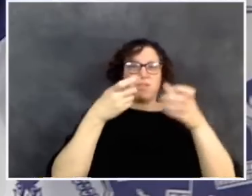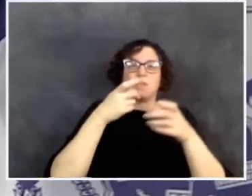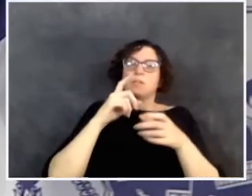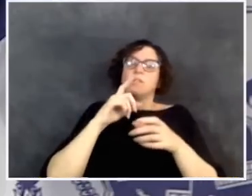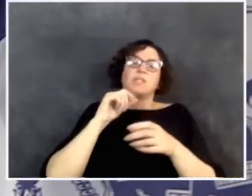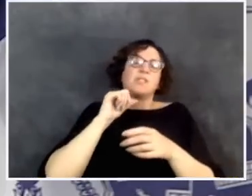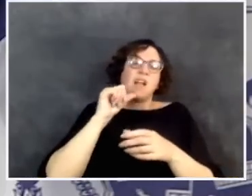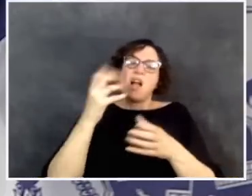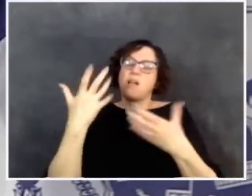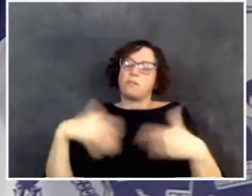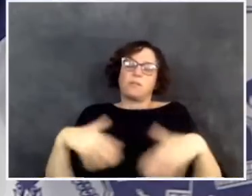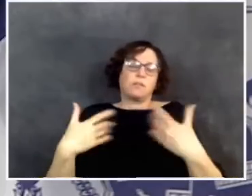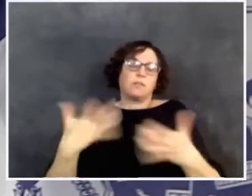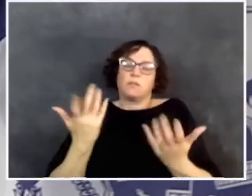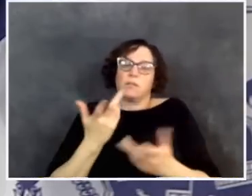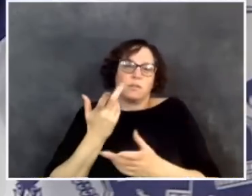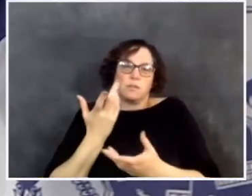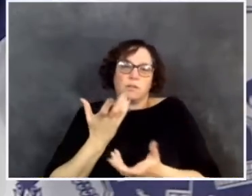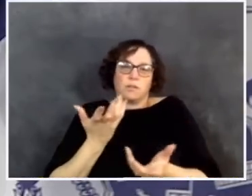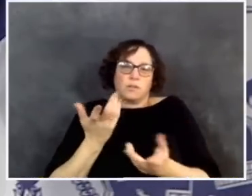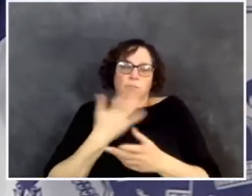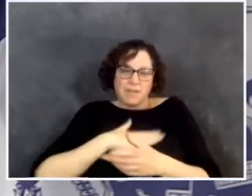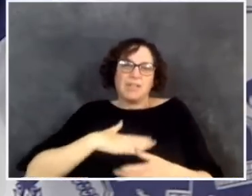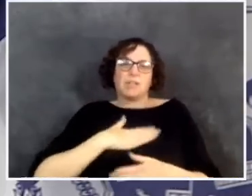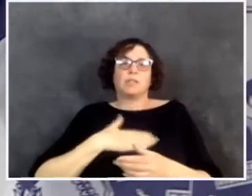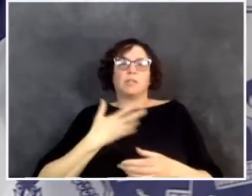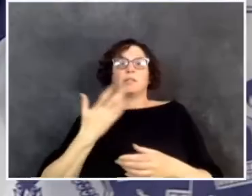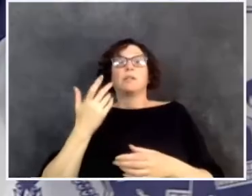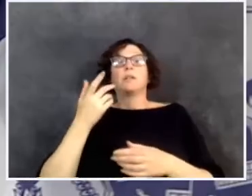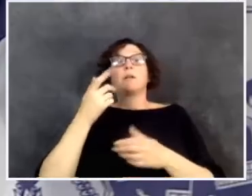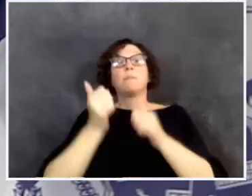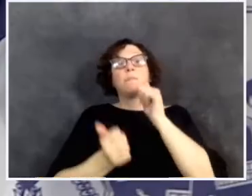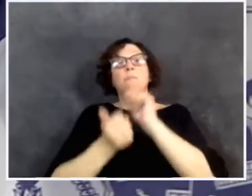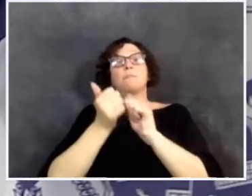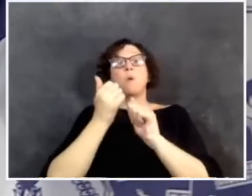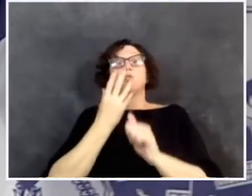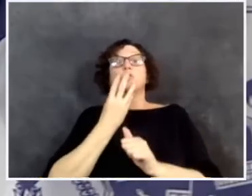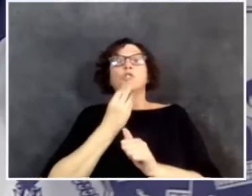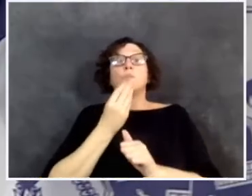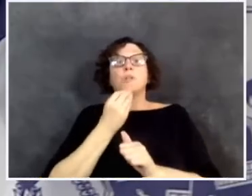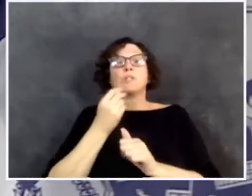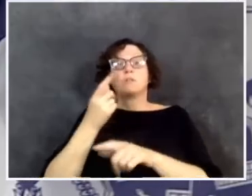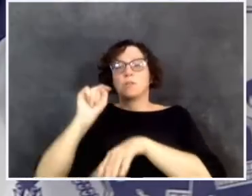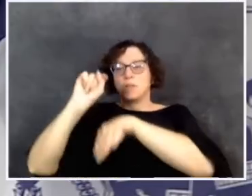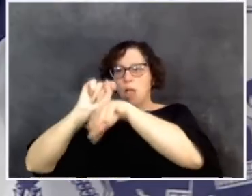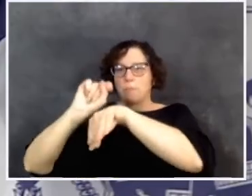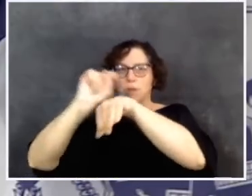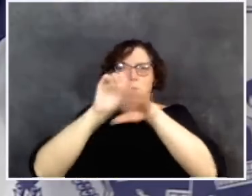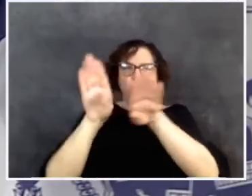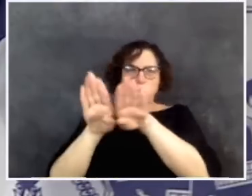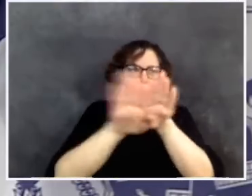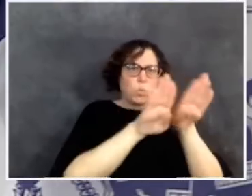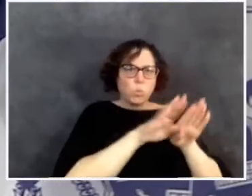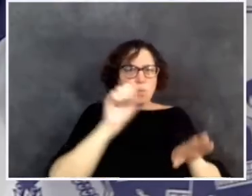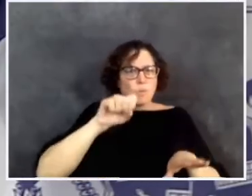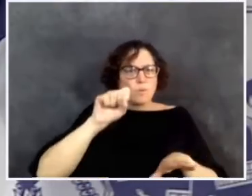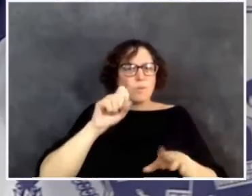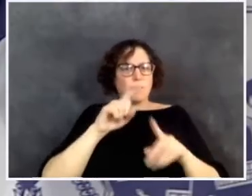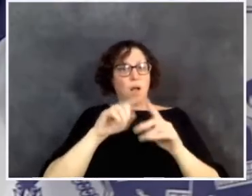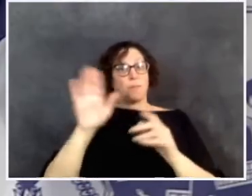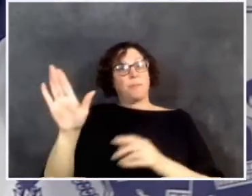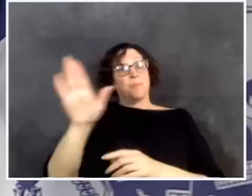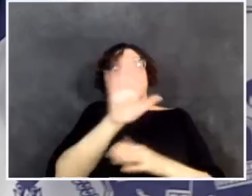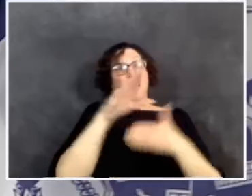closed. Across the board, the rabbinical leadership has worked with us to tell people do not gather. We've seen